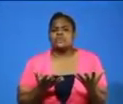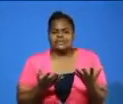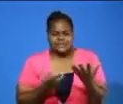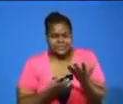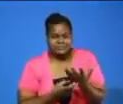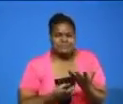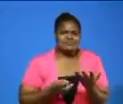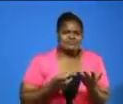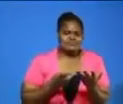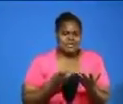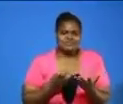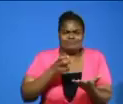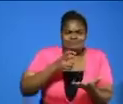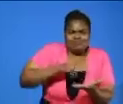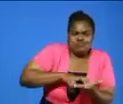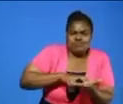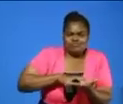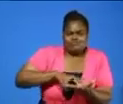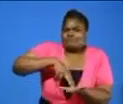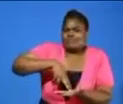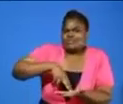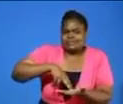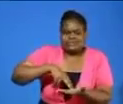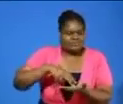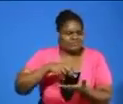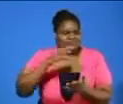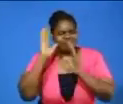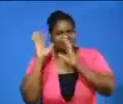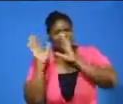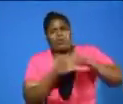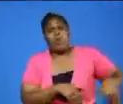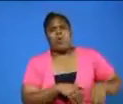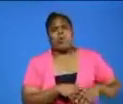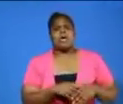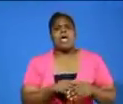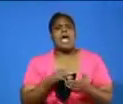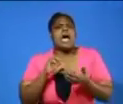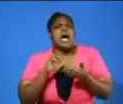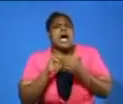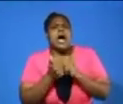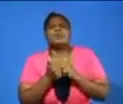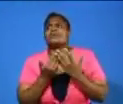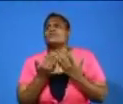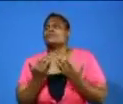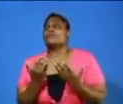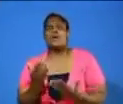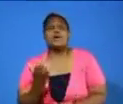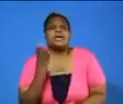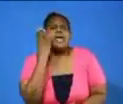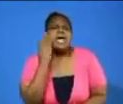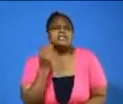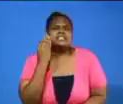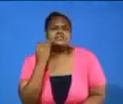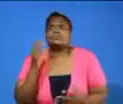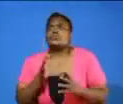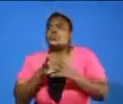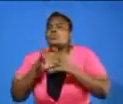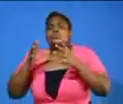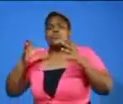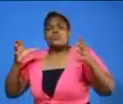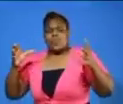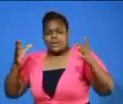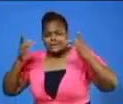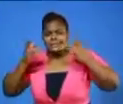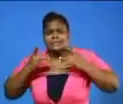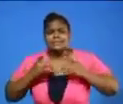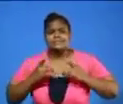your mind anymore? How could you wind up so depressed, so mistrusting that